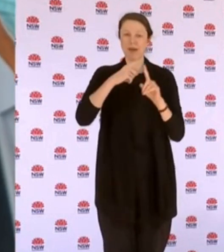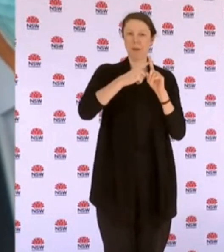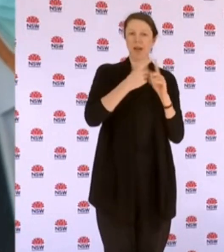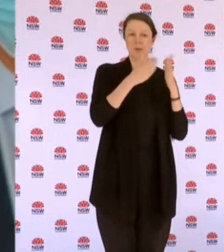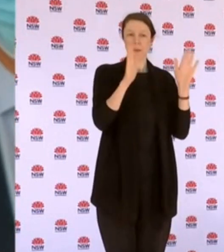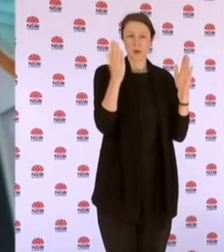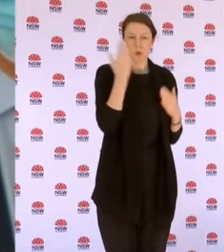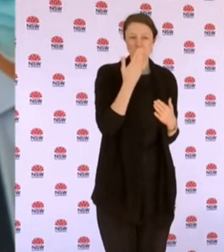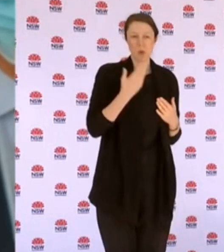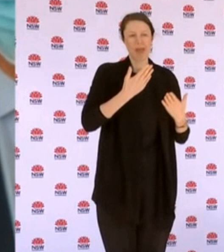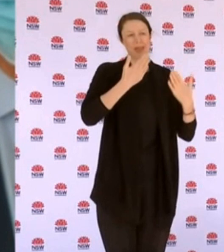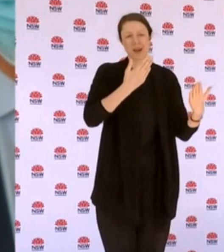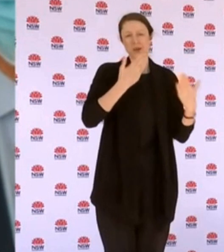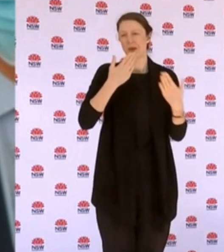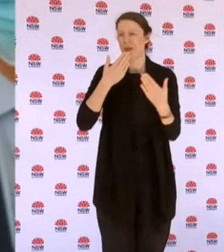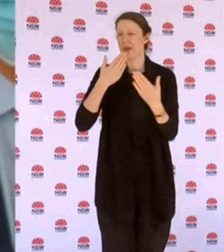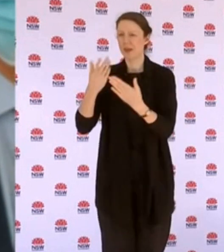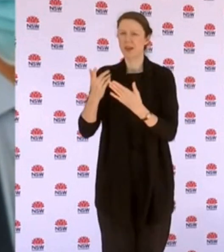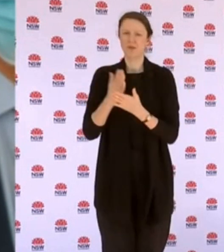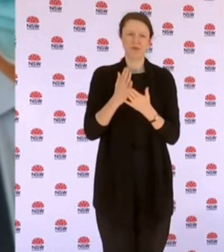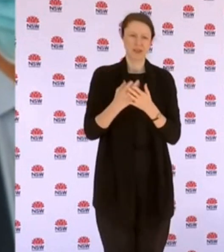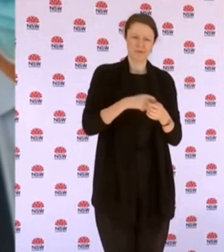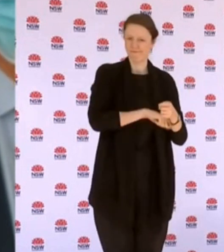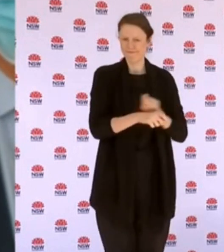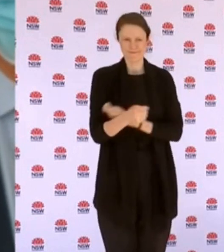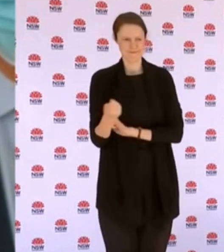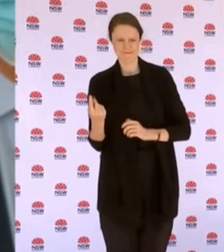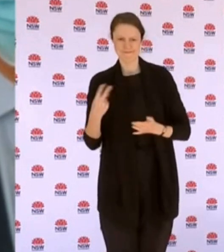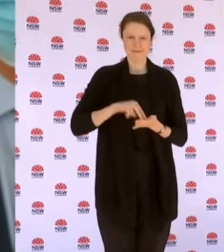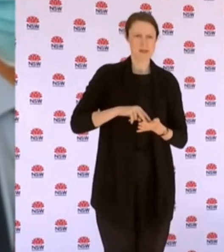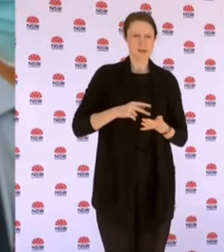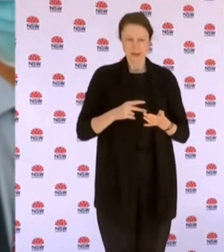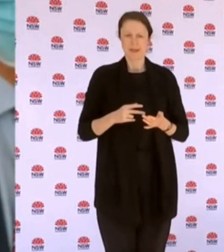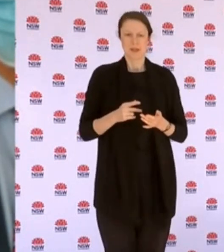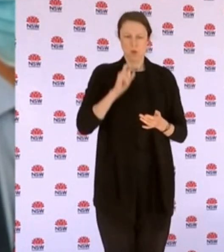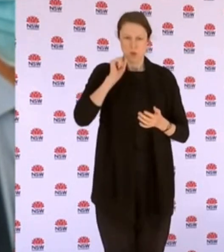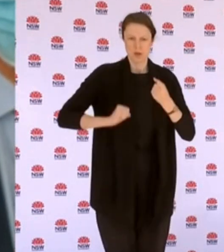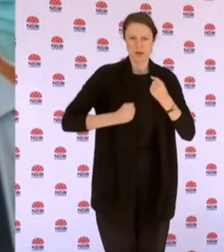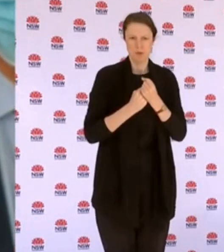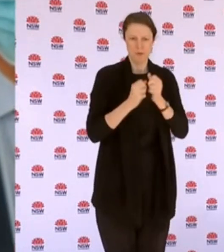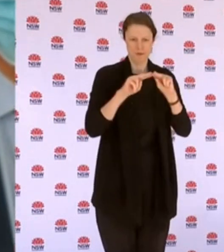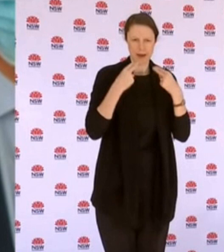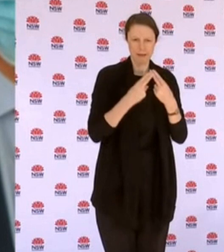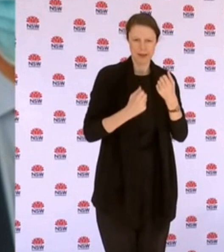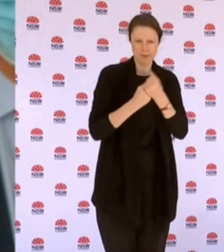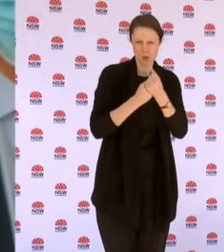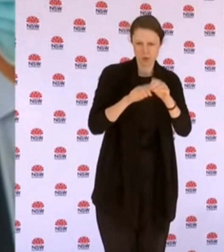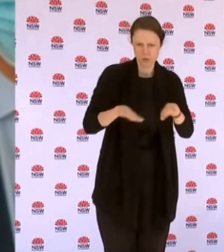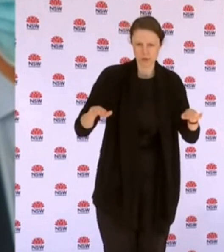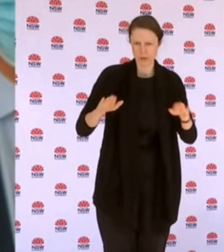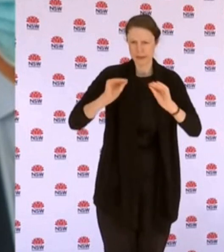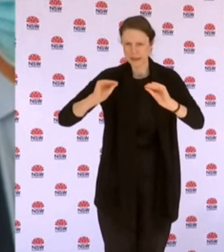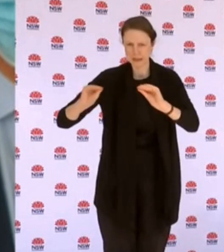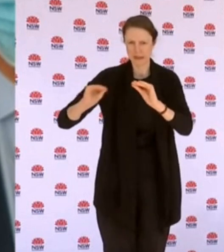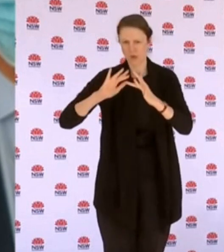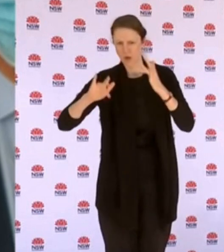sector, who've really stepped up and supported our students and families during this difficult time. And of course, we ask employers to always be considerate.